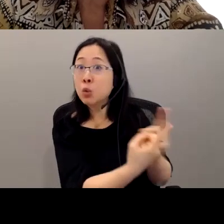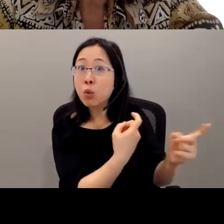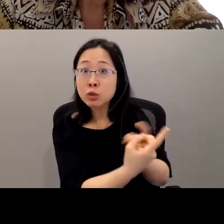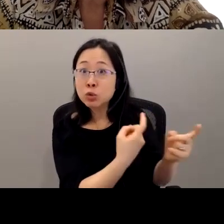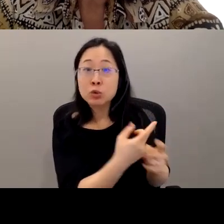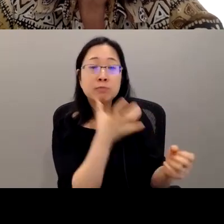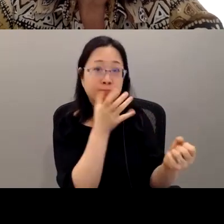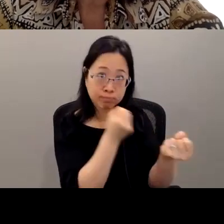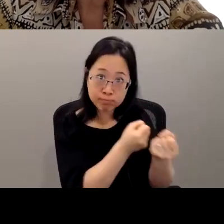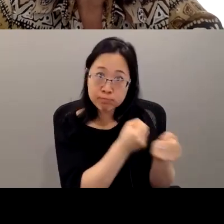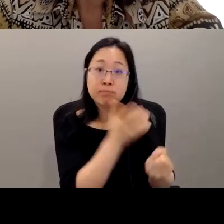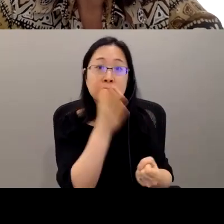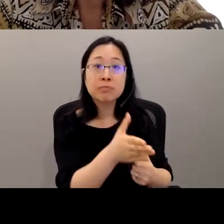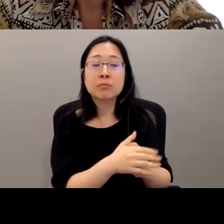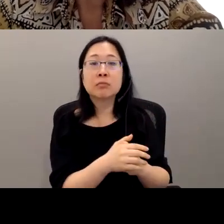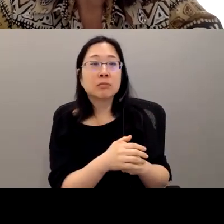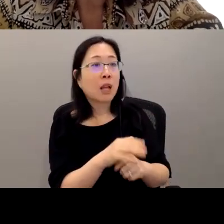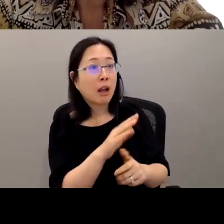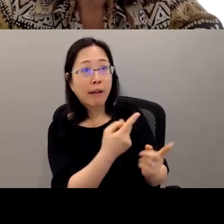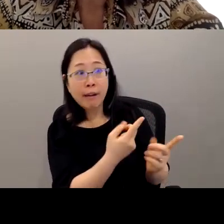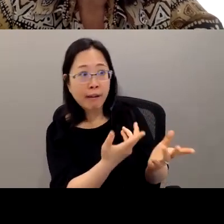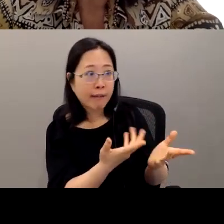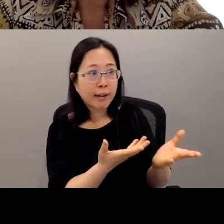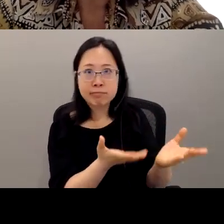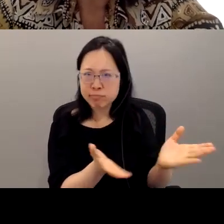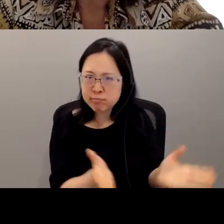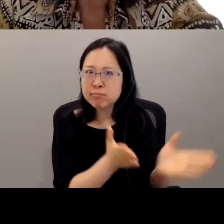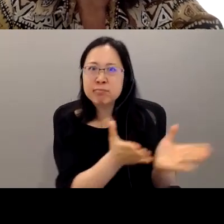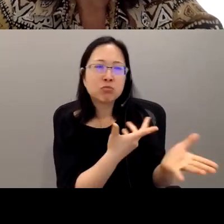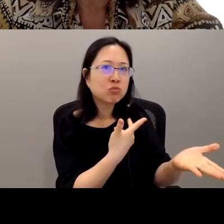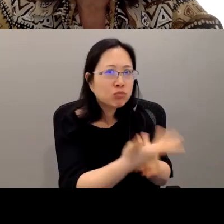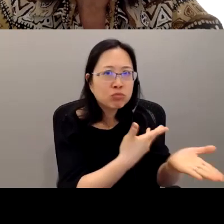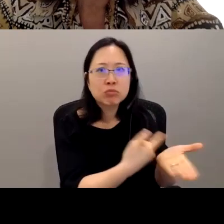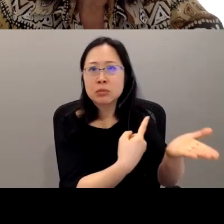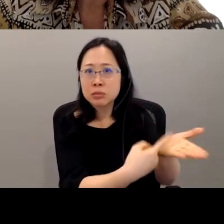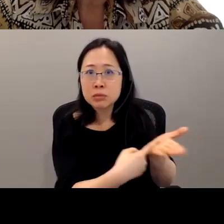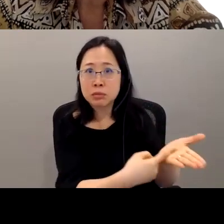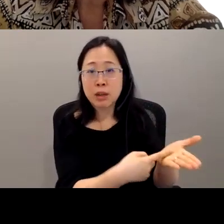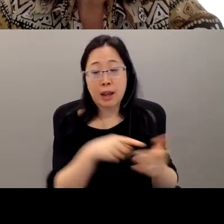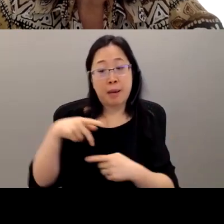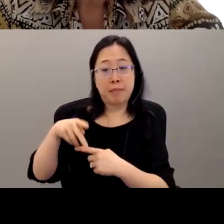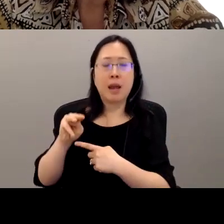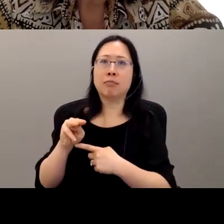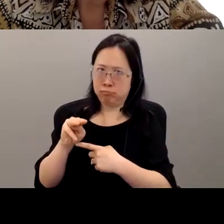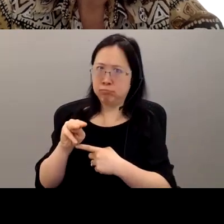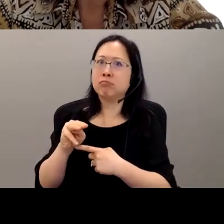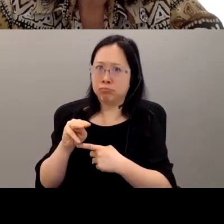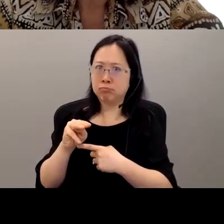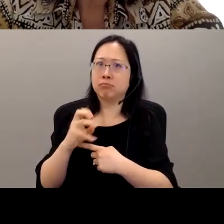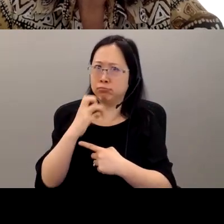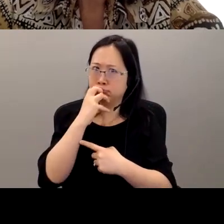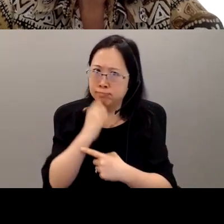have. And that is a valuable part of our program. We